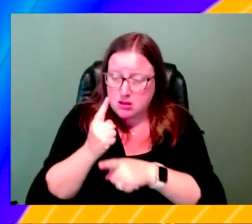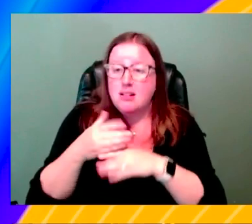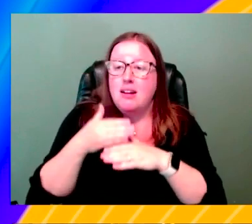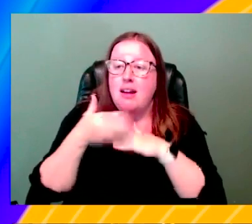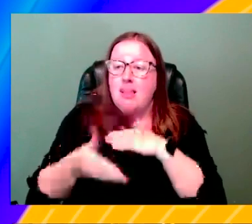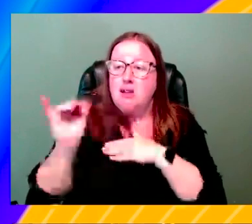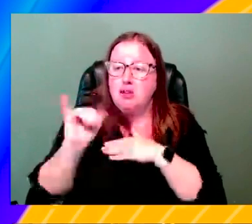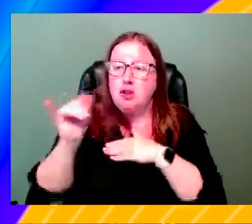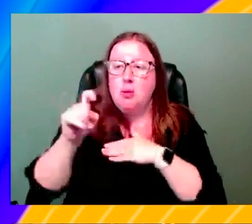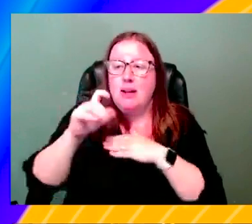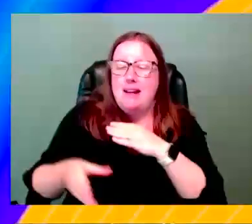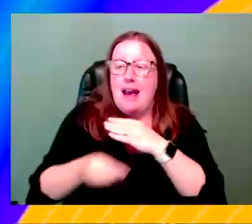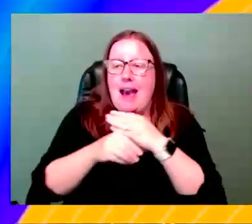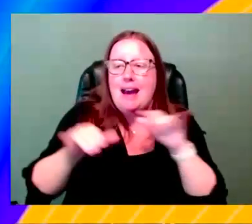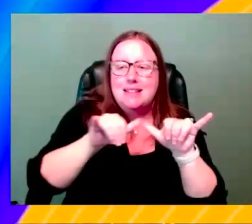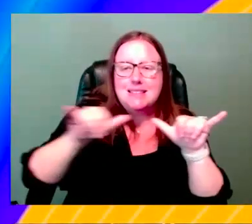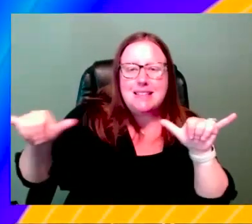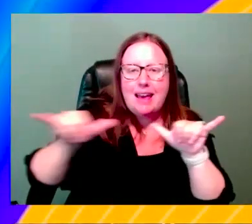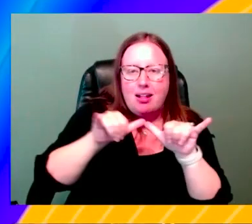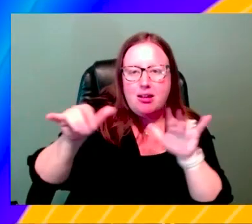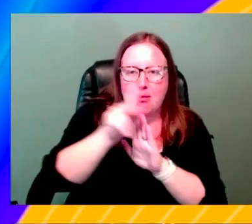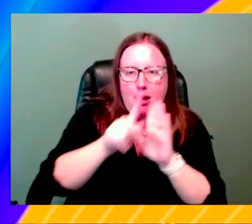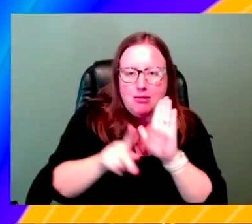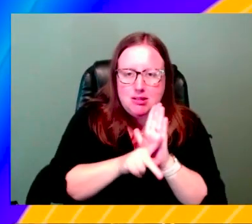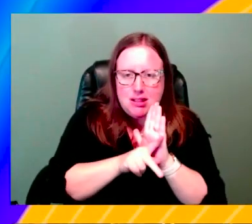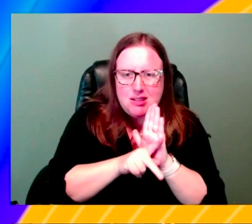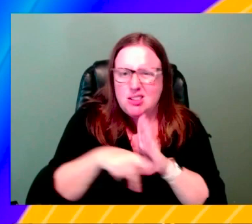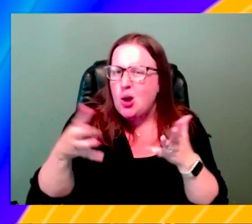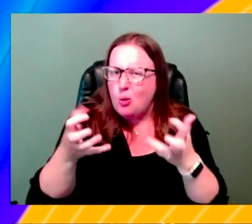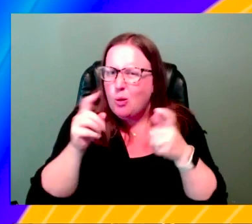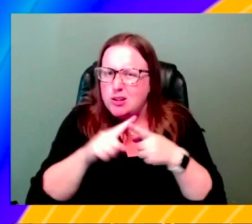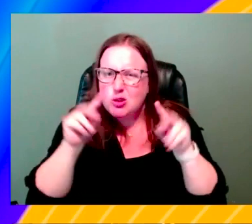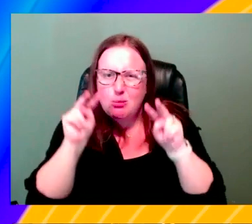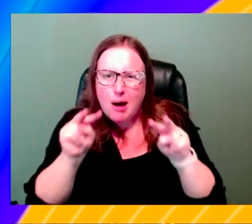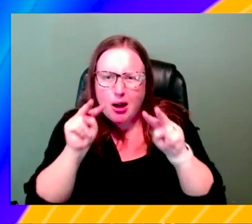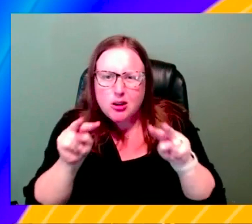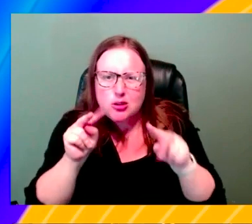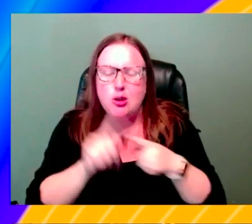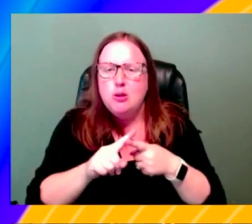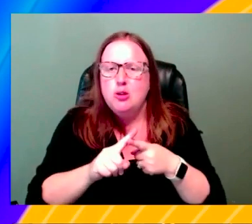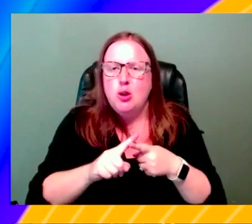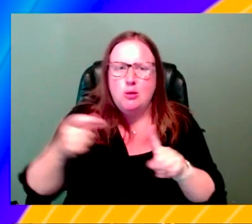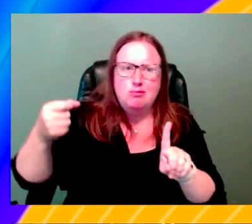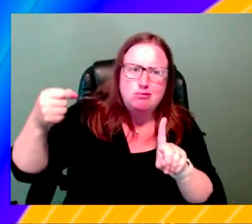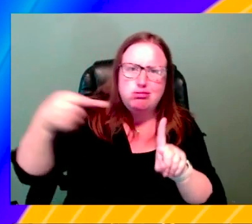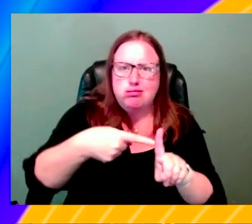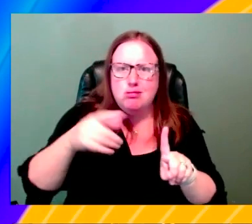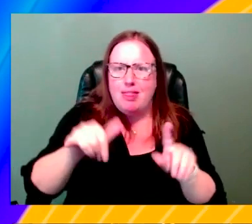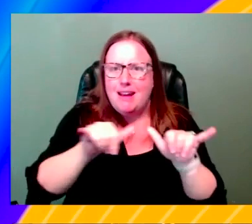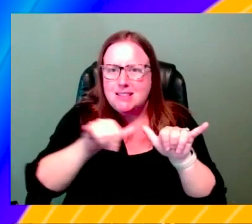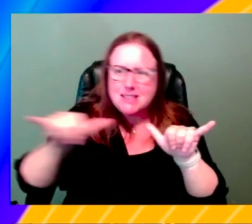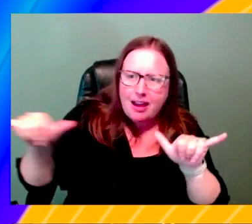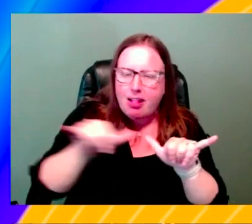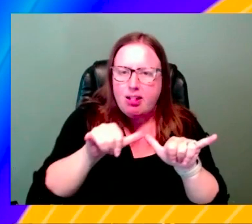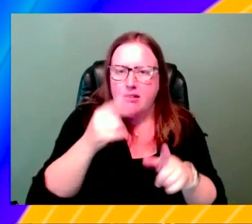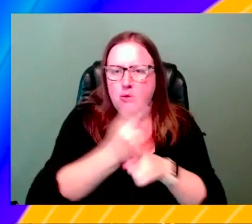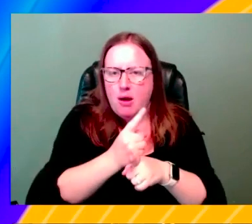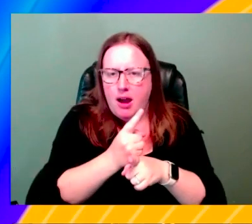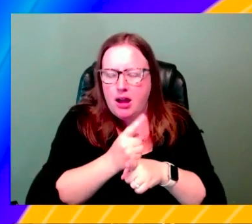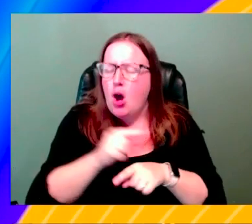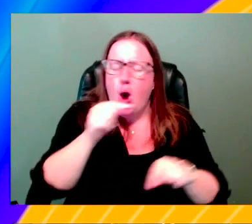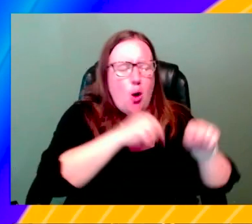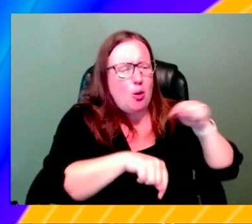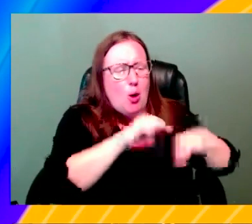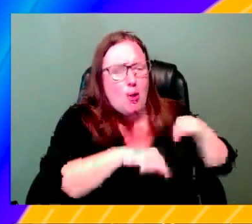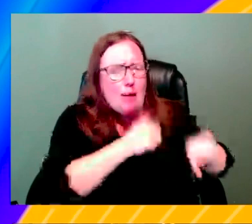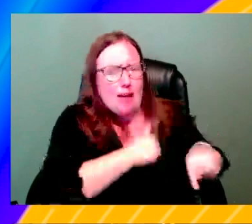a scaling policy. What do we want to monitor to actually trigger this scale in and scale out, right? Well, actually, going back real quick, sorry, I